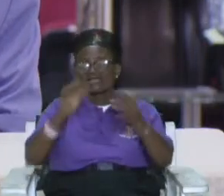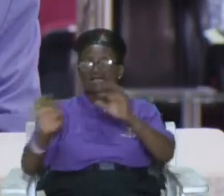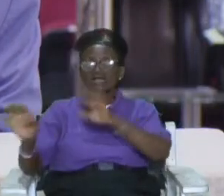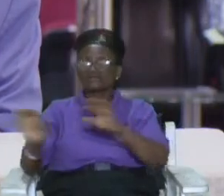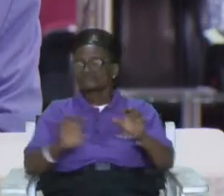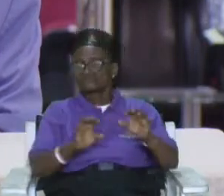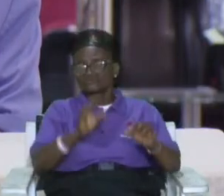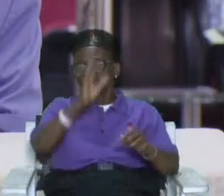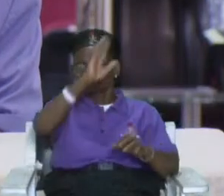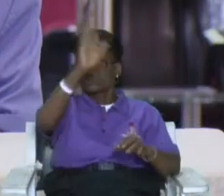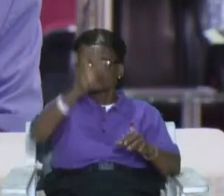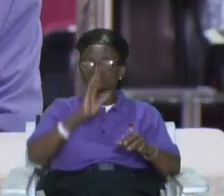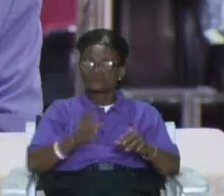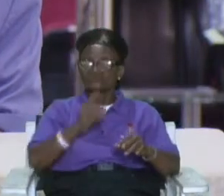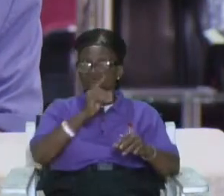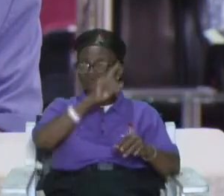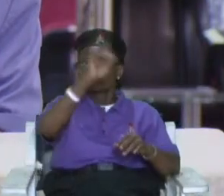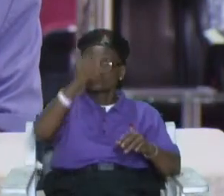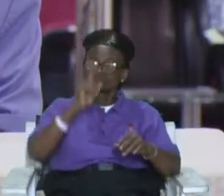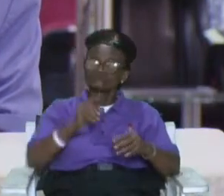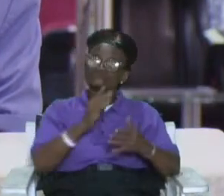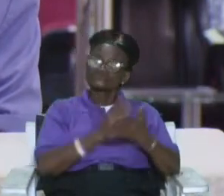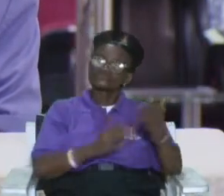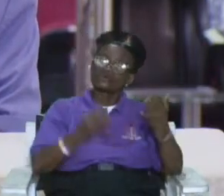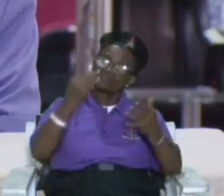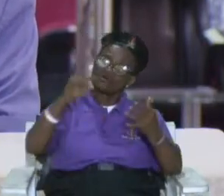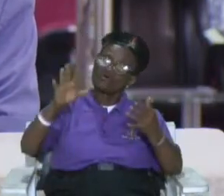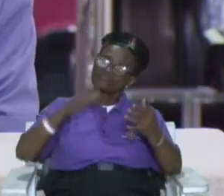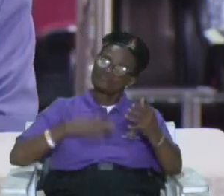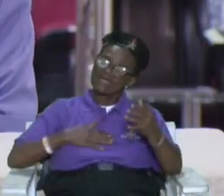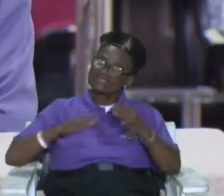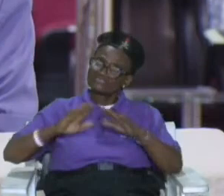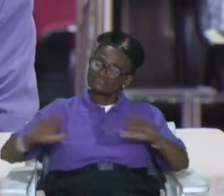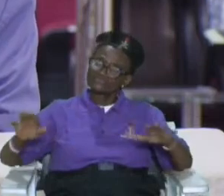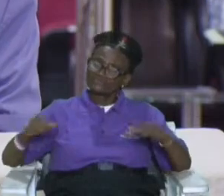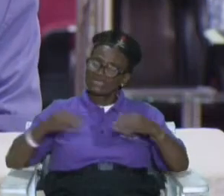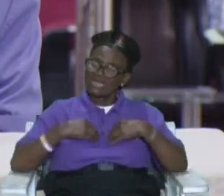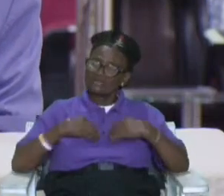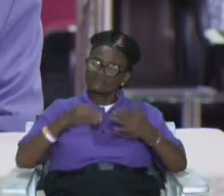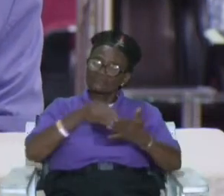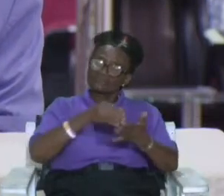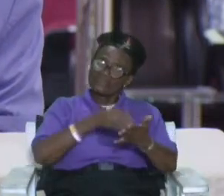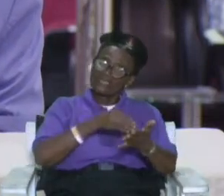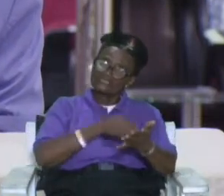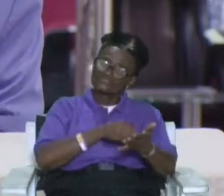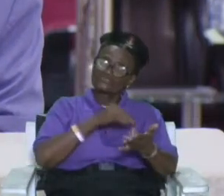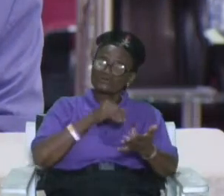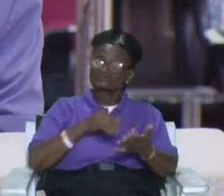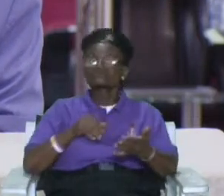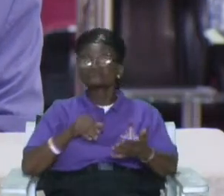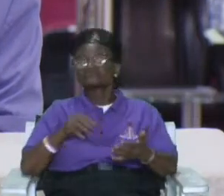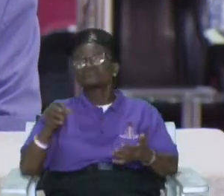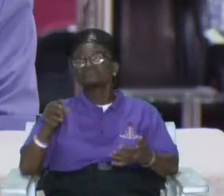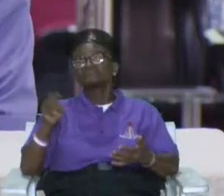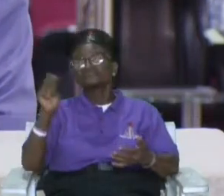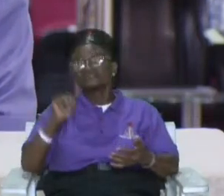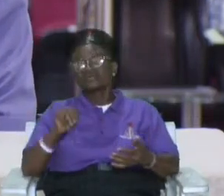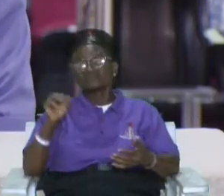Some of my children have mentioned it. They said, the rod